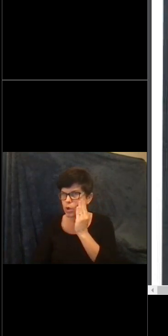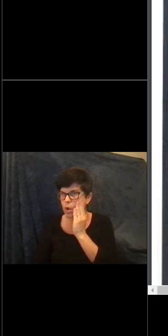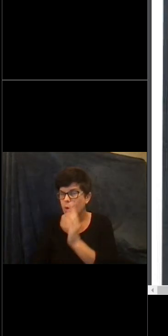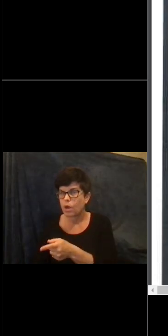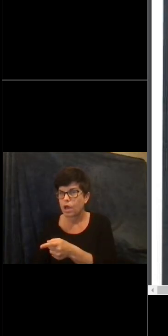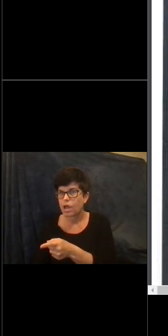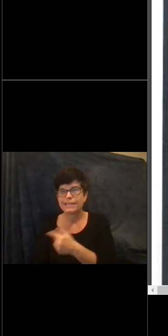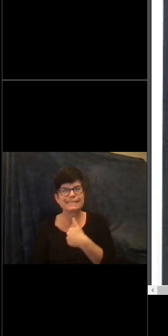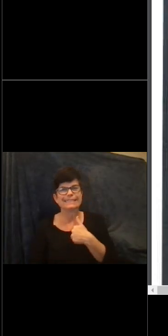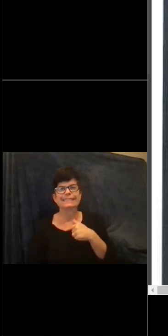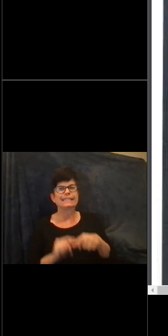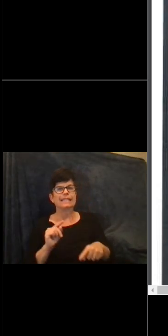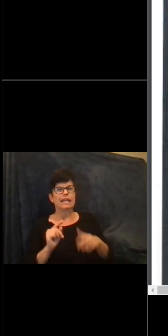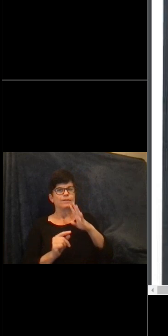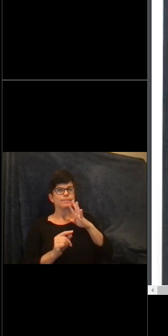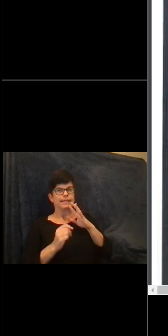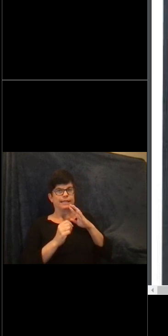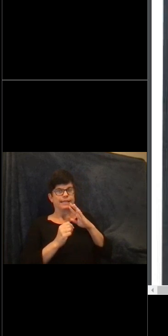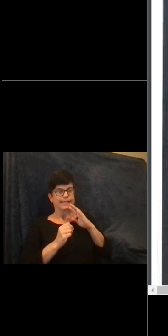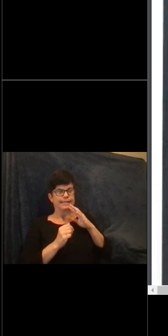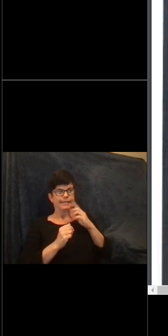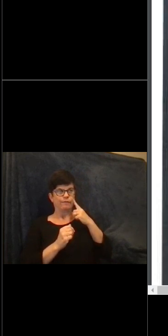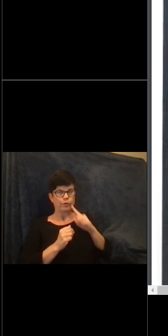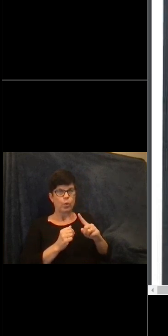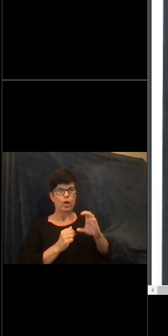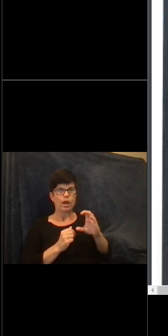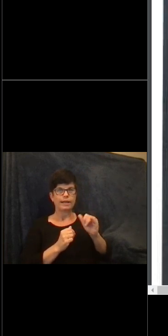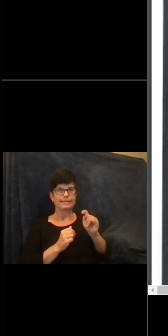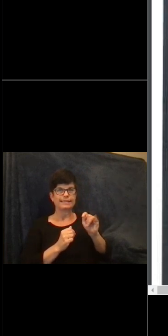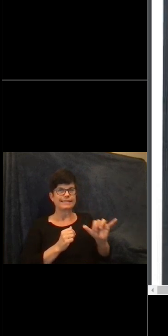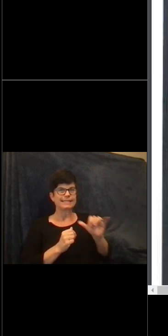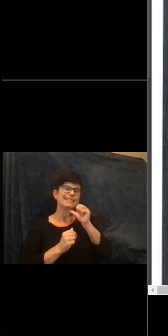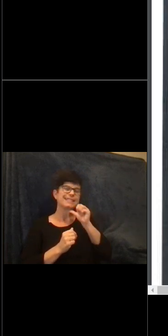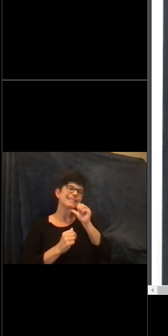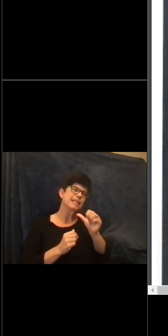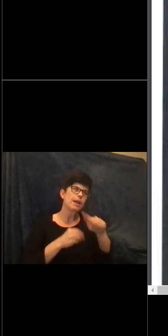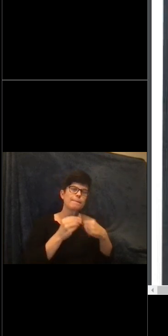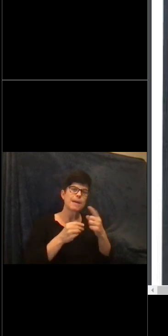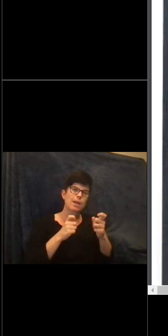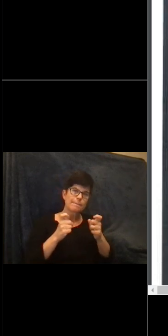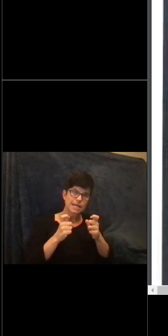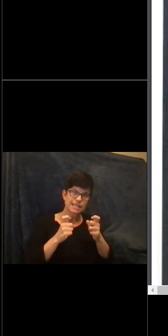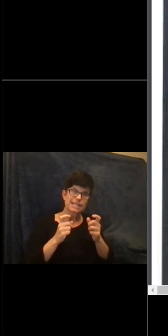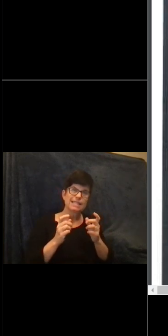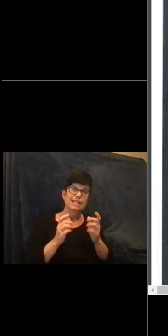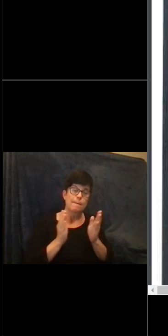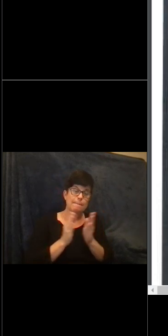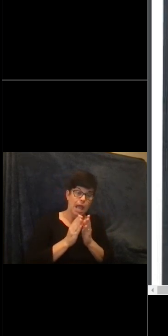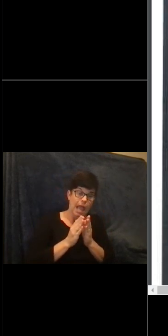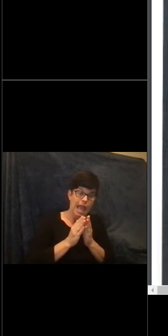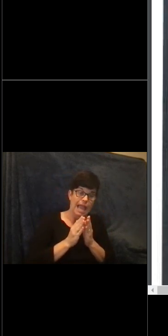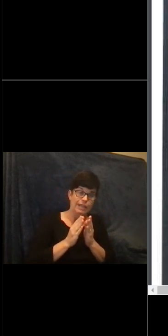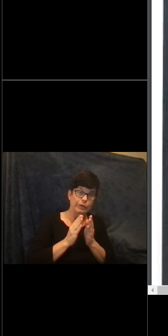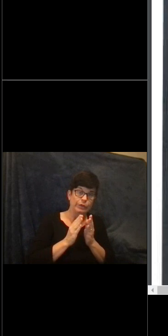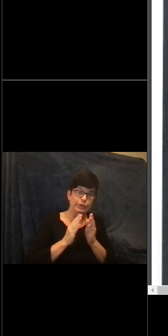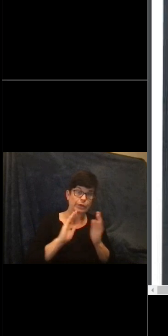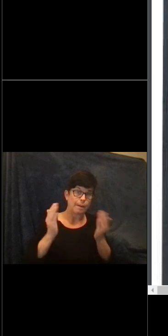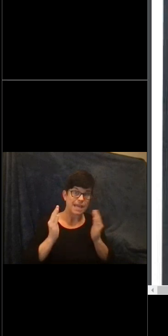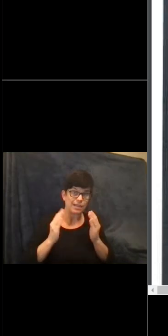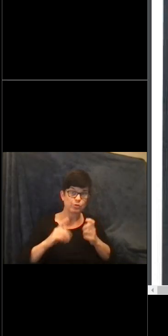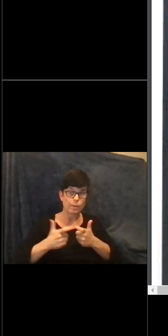I can't speak for the city, but it's not a matter of administrative or not. What separates a minor and a major is